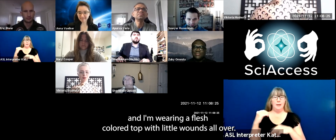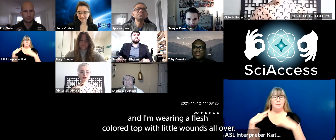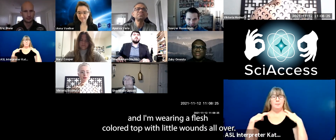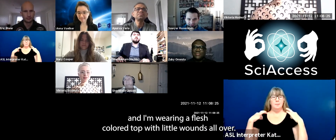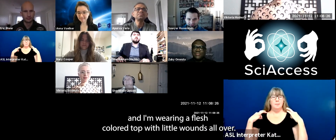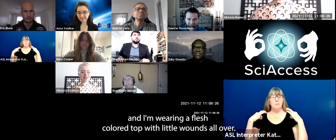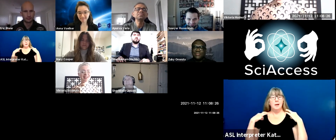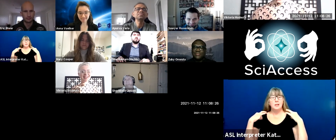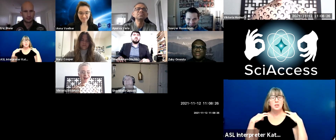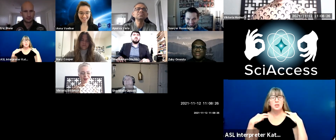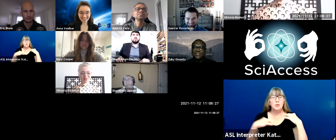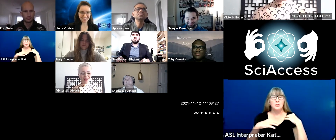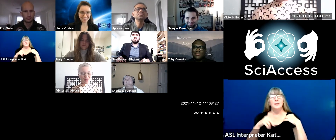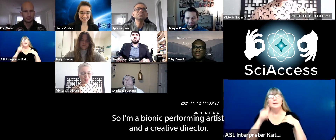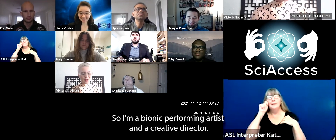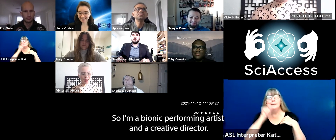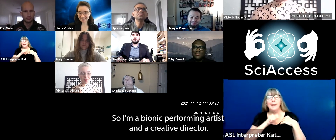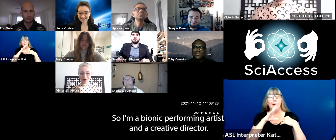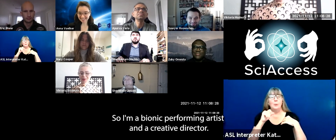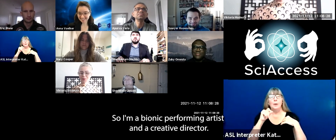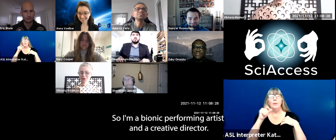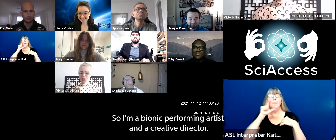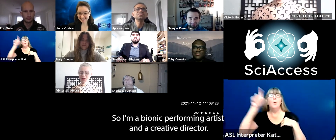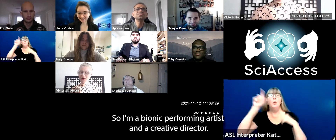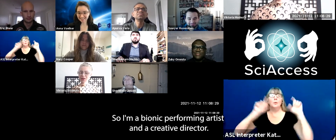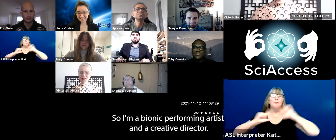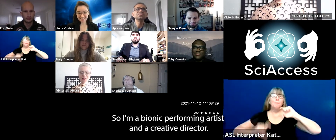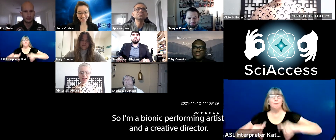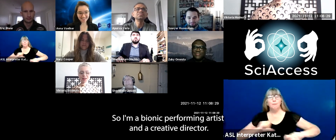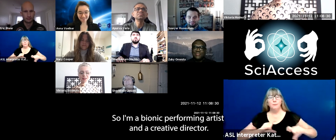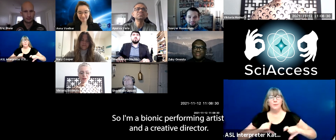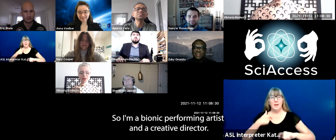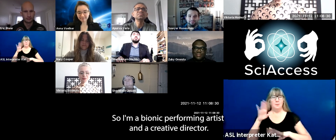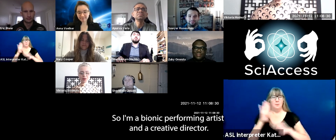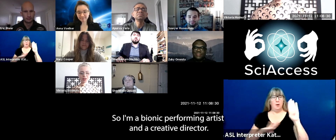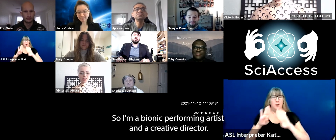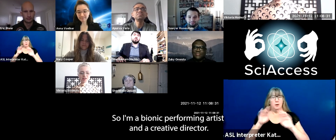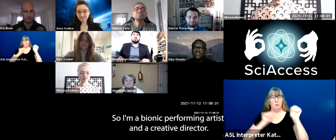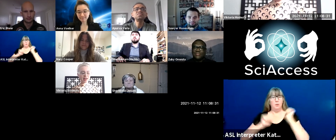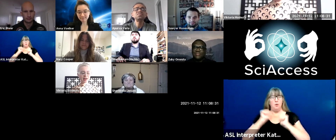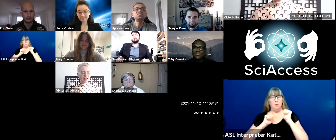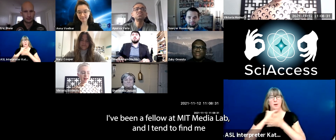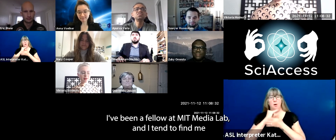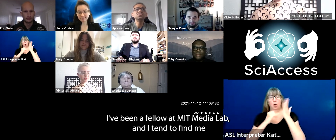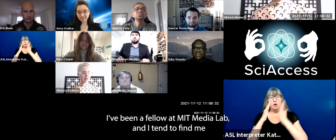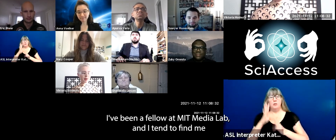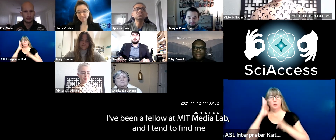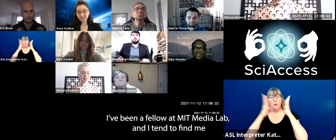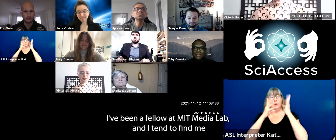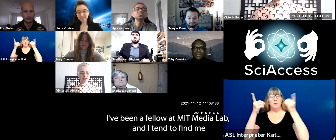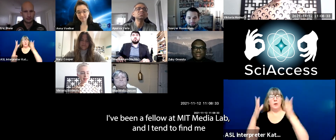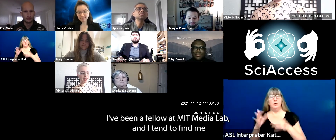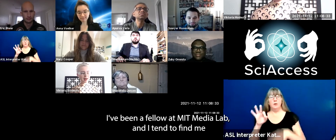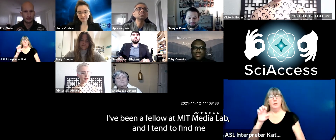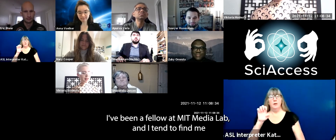with little moons all over. So I'm a bionic performing artist and a creative director. I've been a fellow at